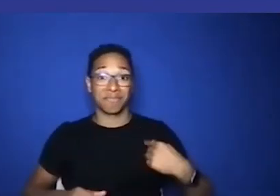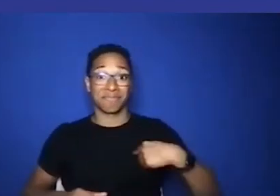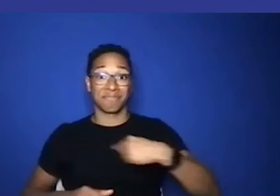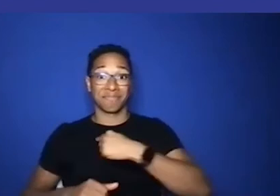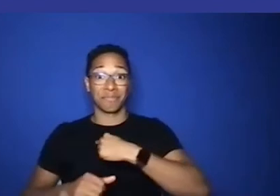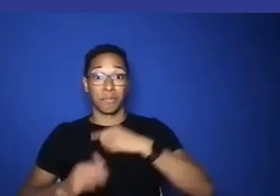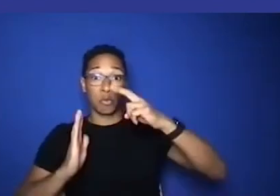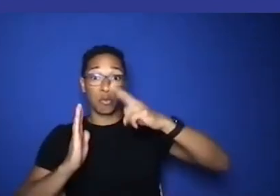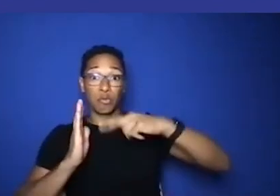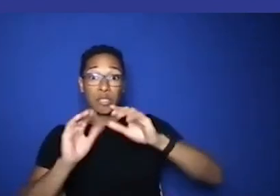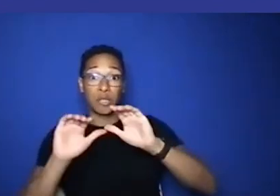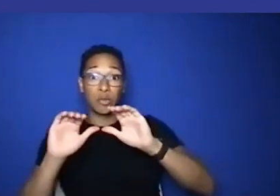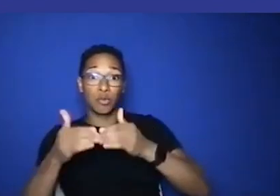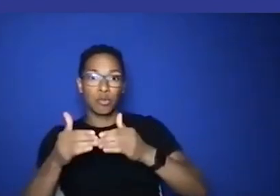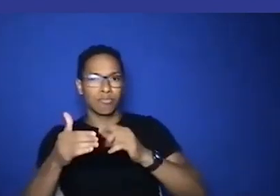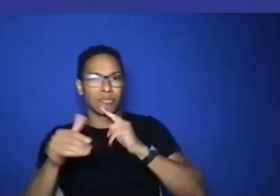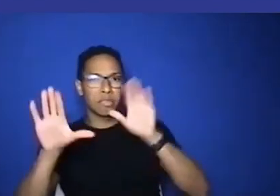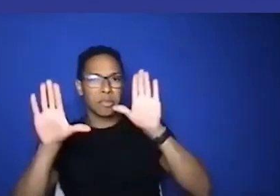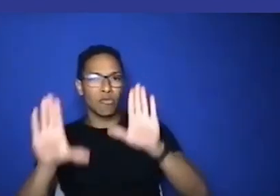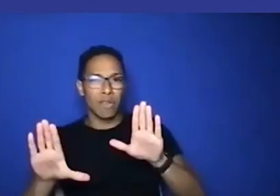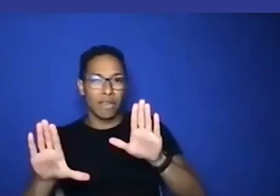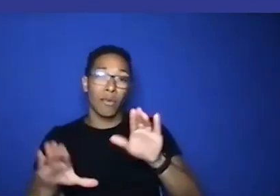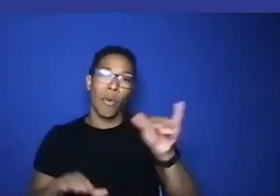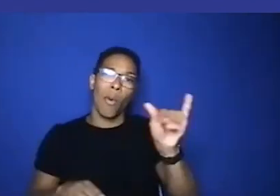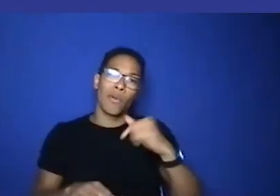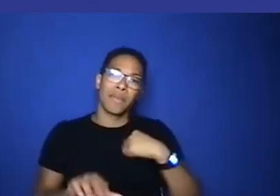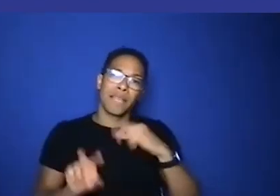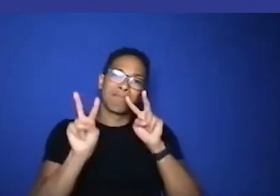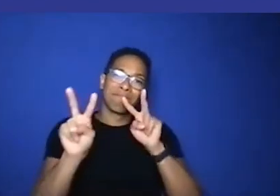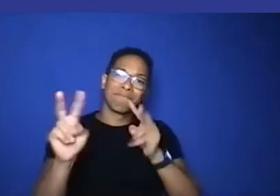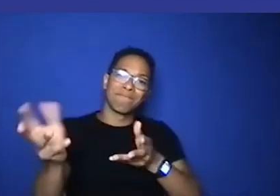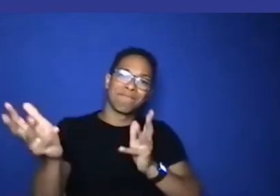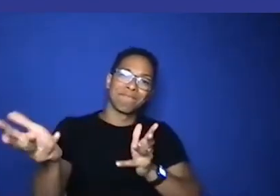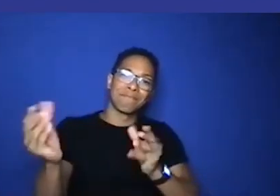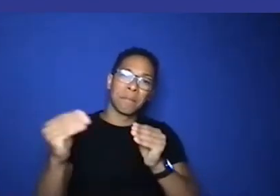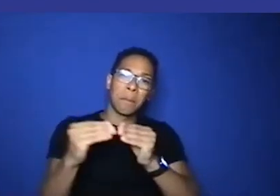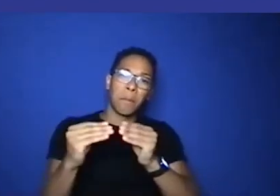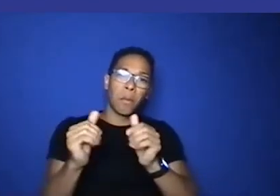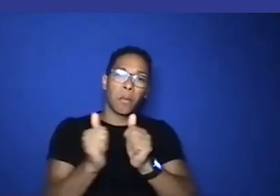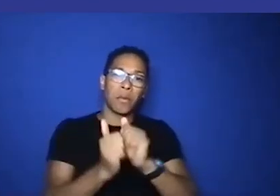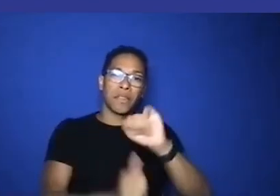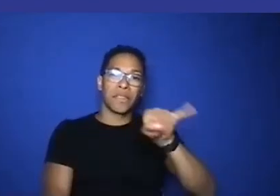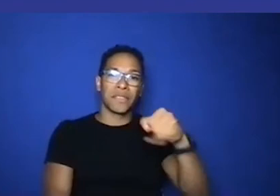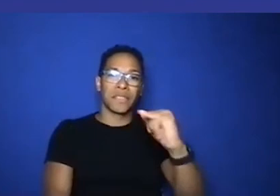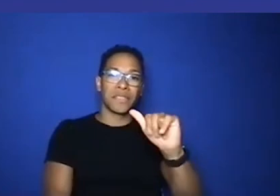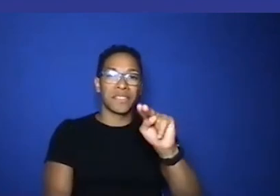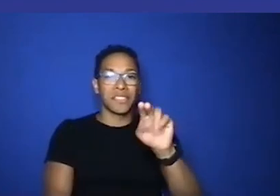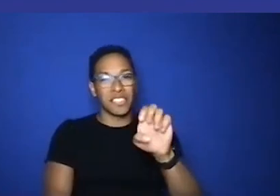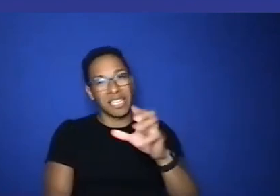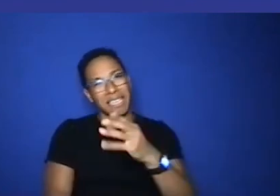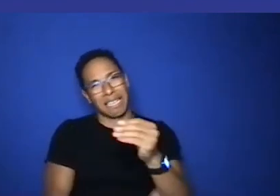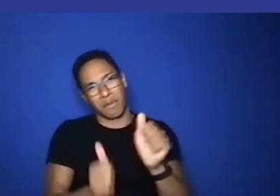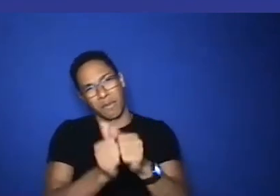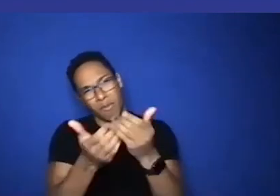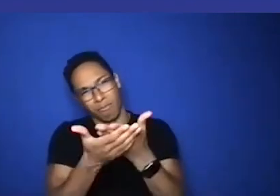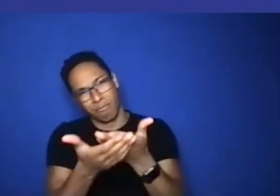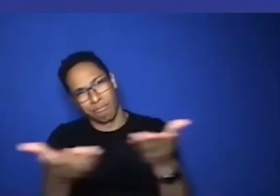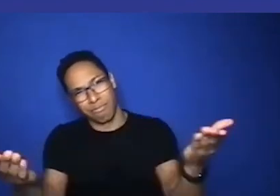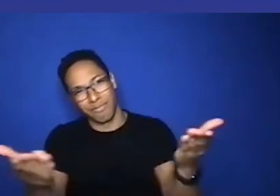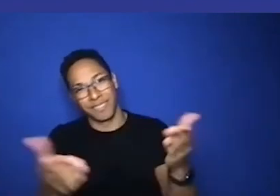to connect more with Jane too, and just looking forward to thinking together with all of you.